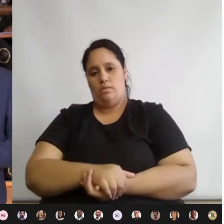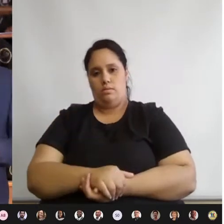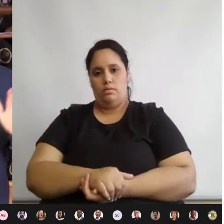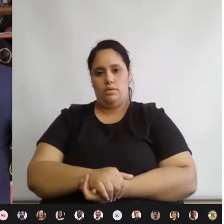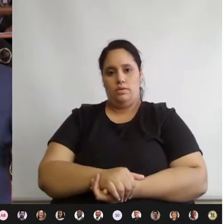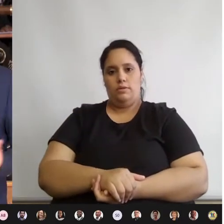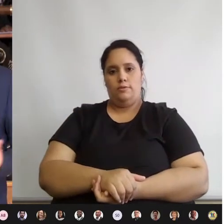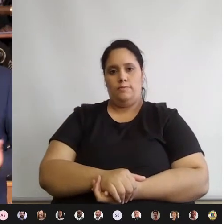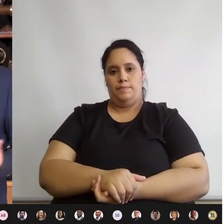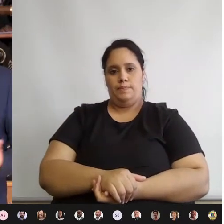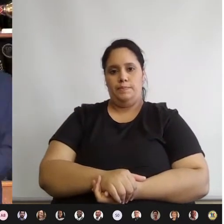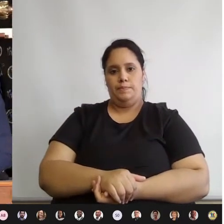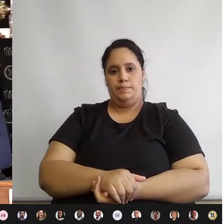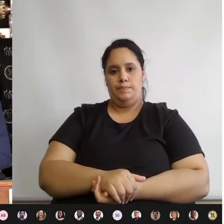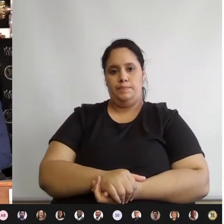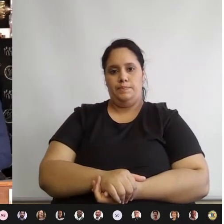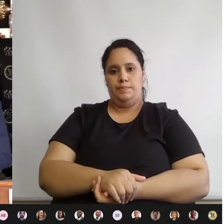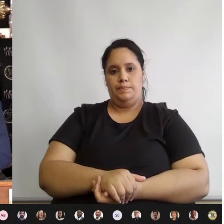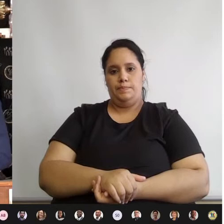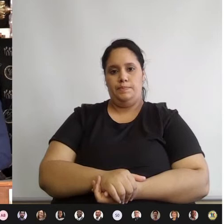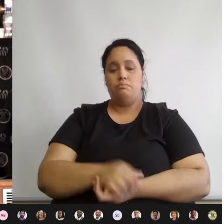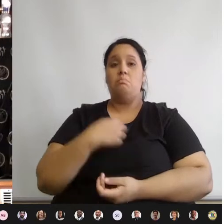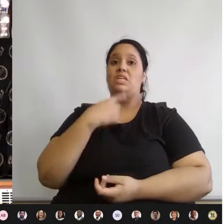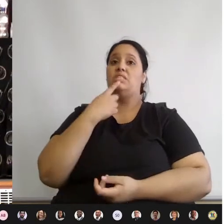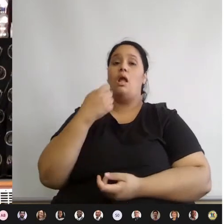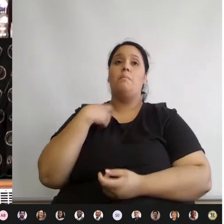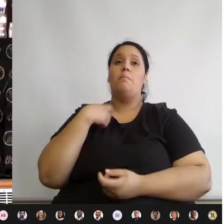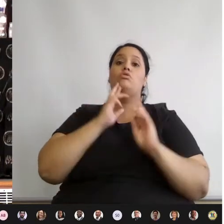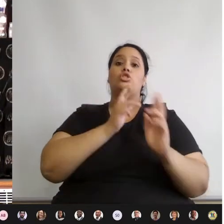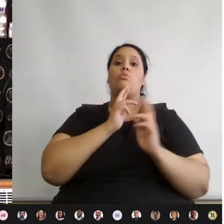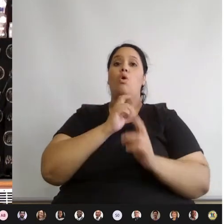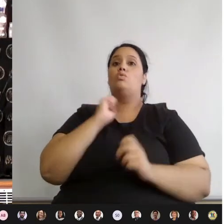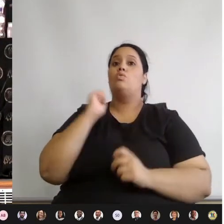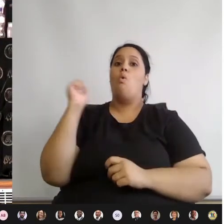I said that I'm not going to address every single person in this reply,